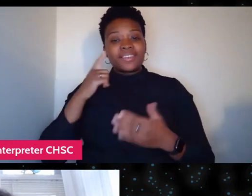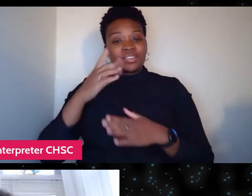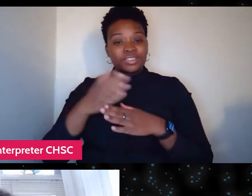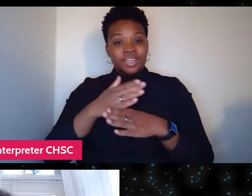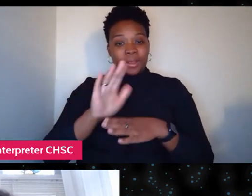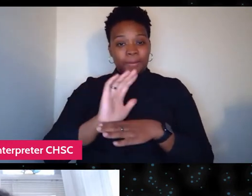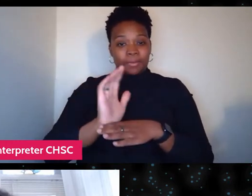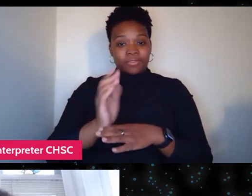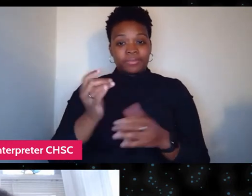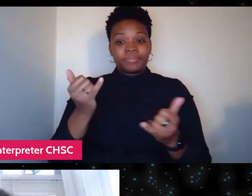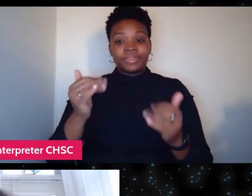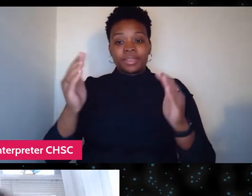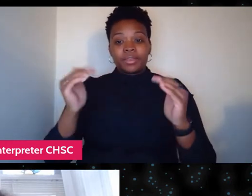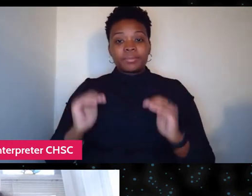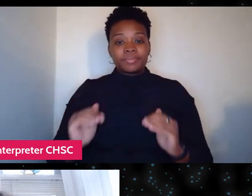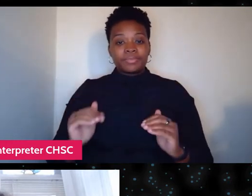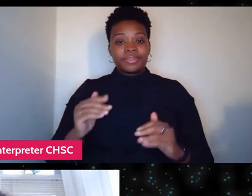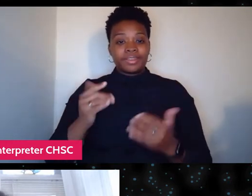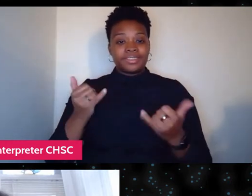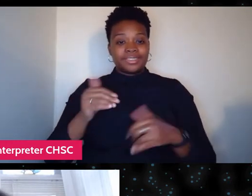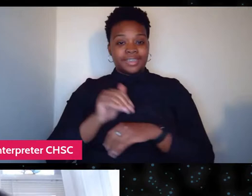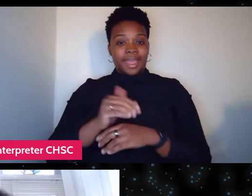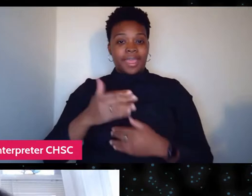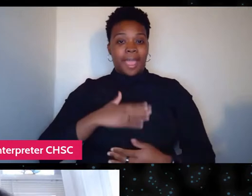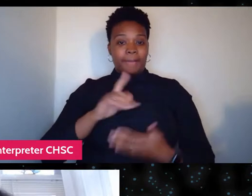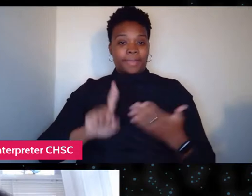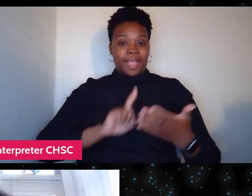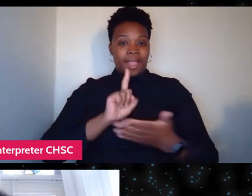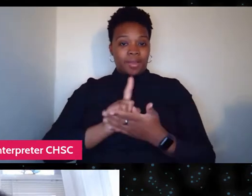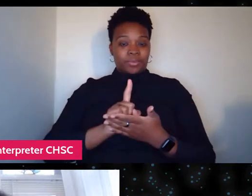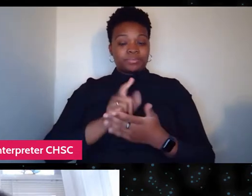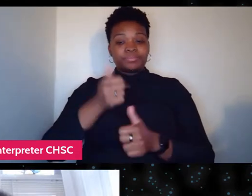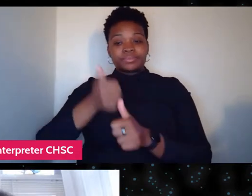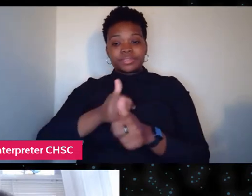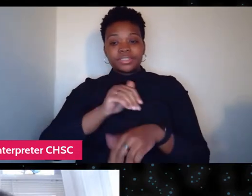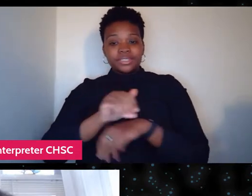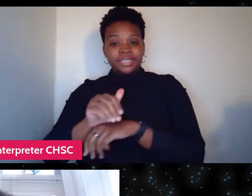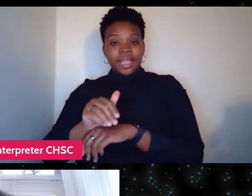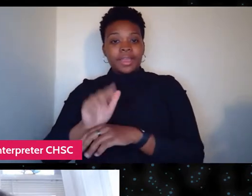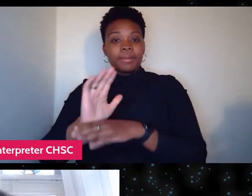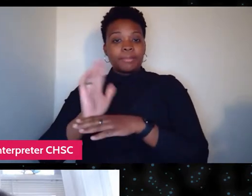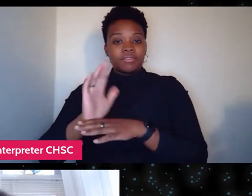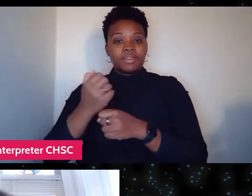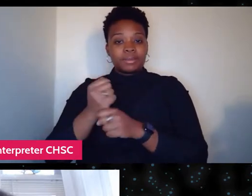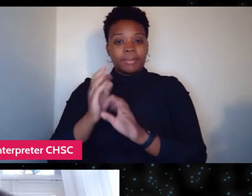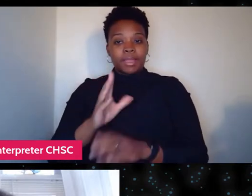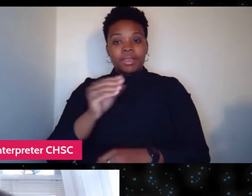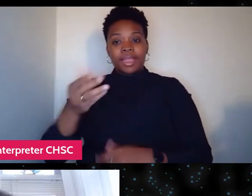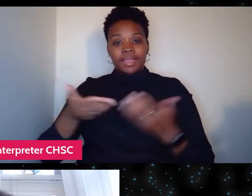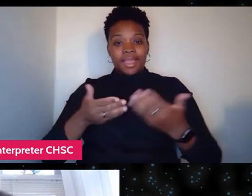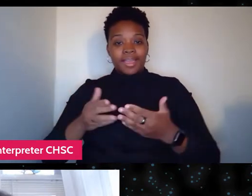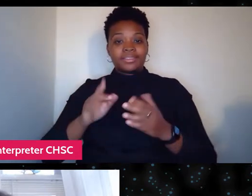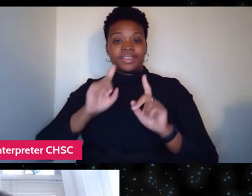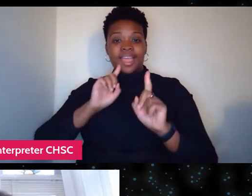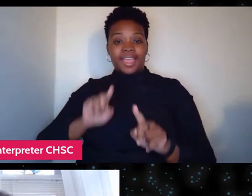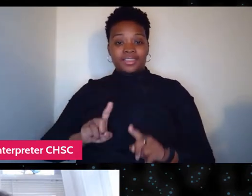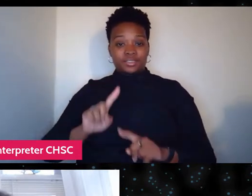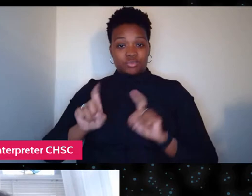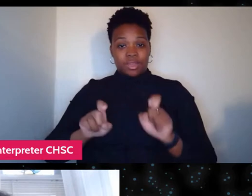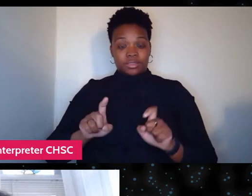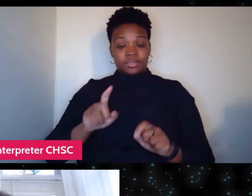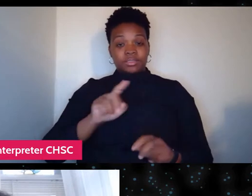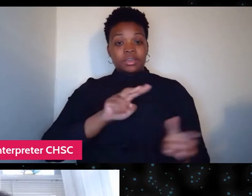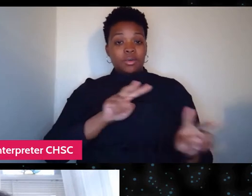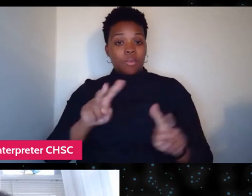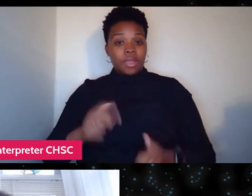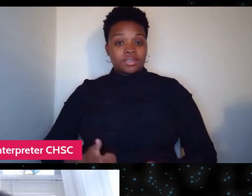move on to tonight's happy hour. Each night of the festival, our filmmakers and guests answer your questions about their films. If you're watching live and would like to